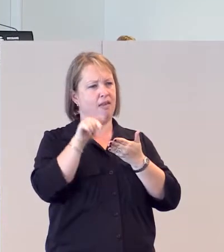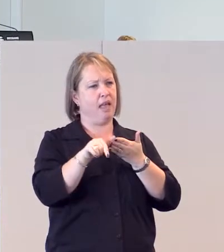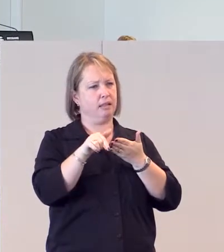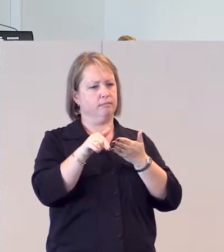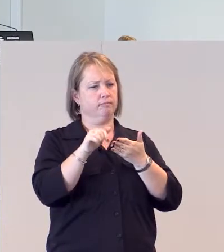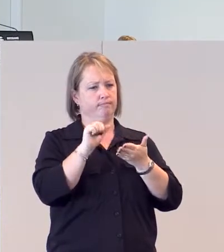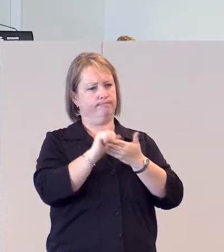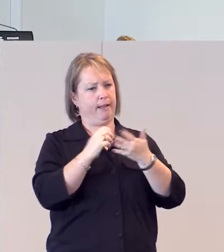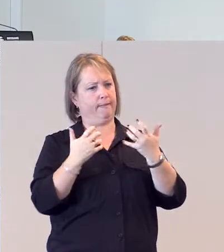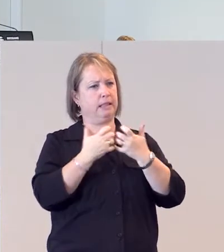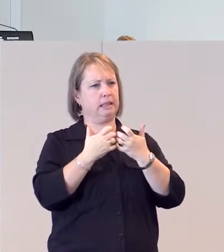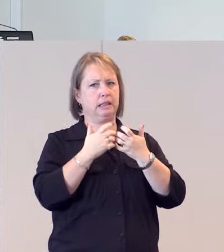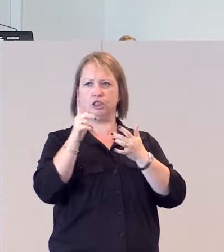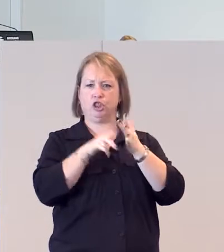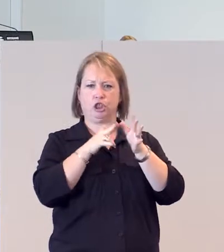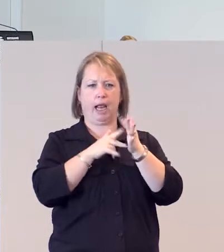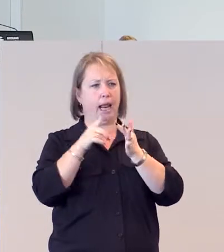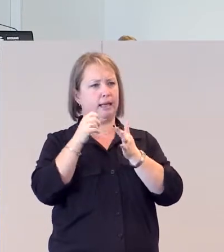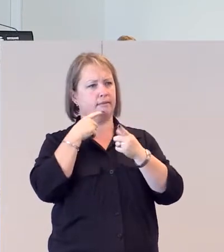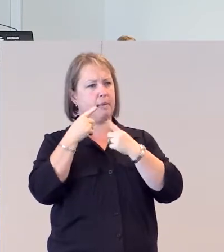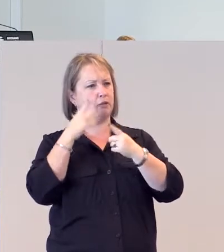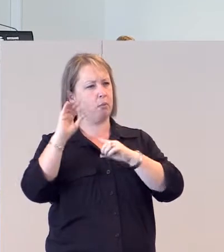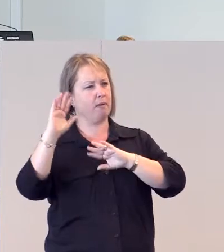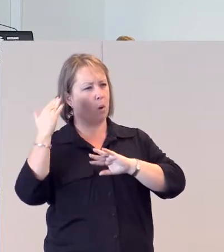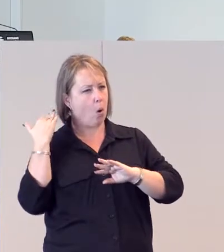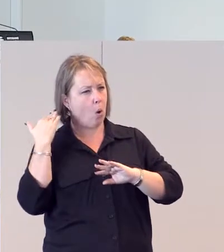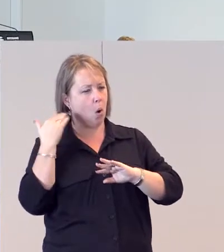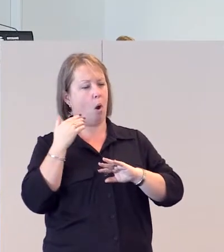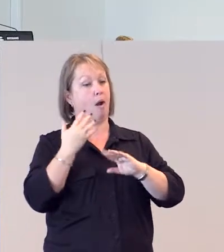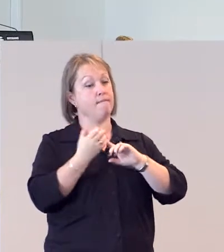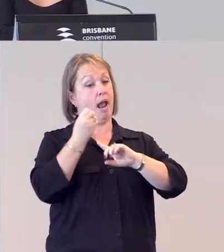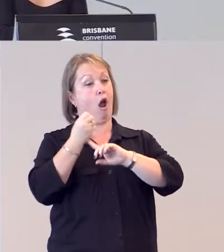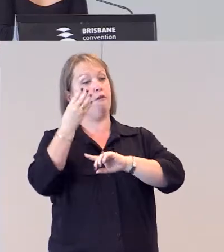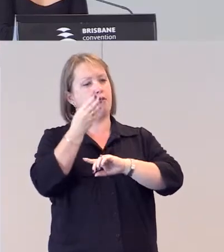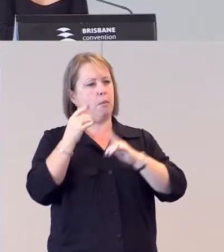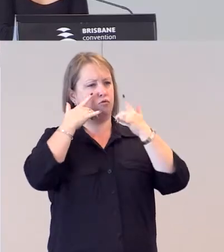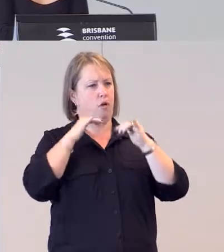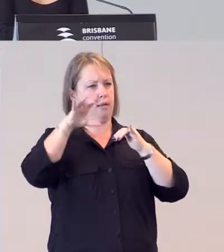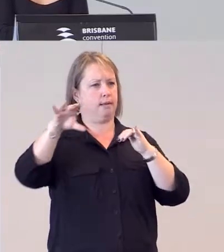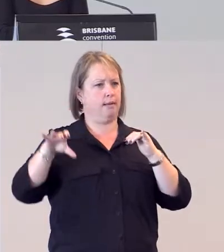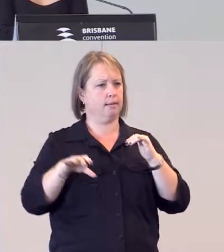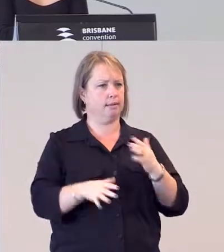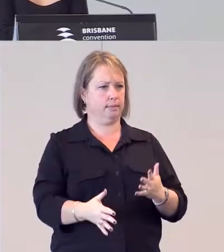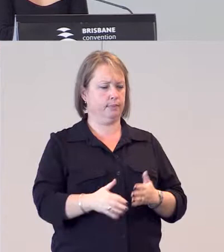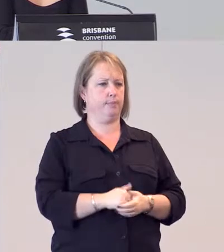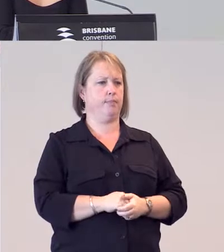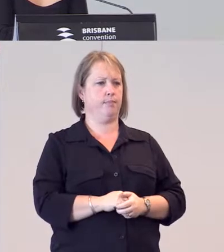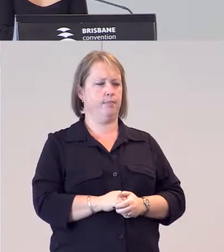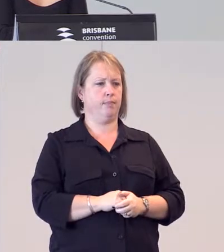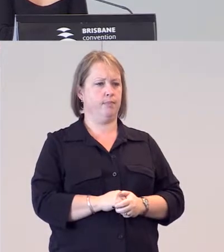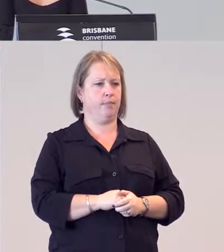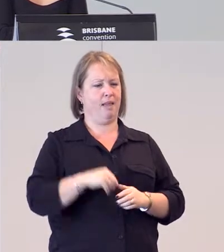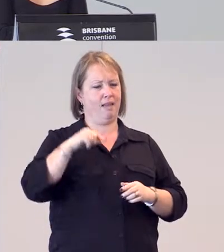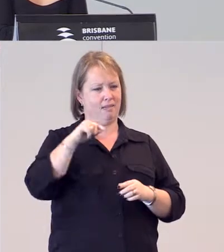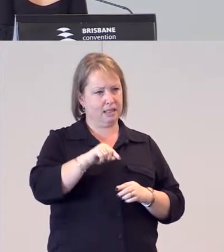the information that Jane presented earlier, the information that's coming out of the trial sites. This is actually about